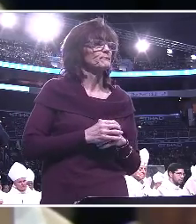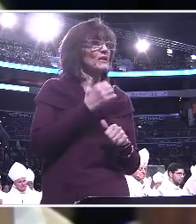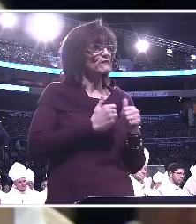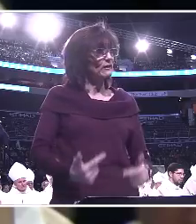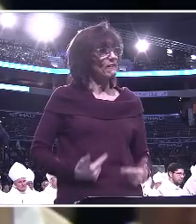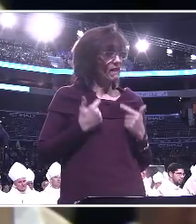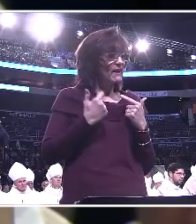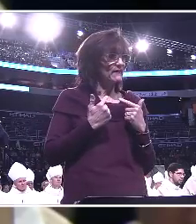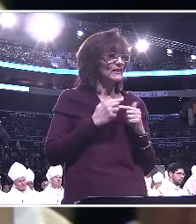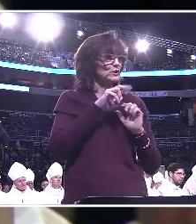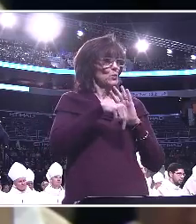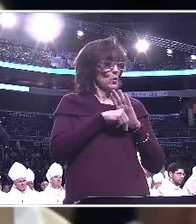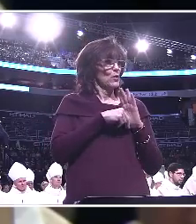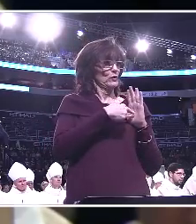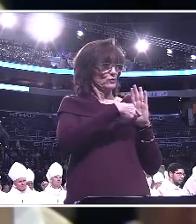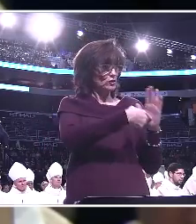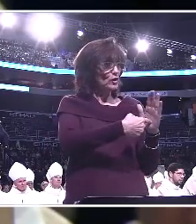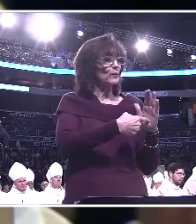play in making God's love known.